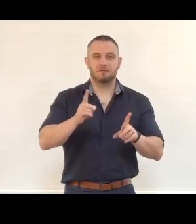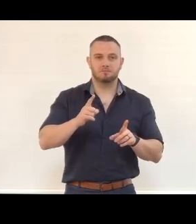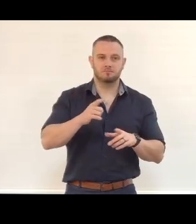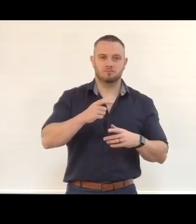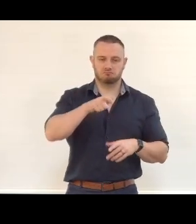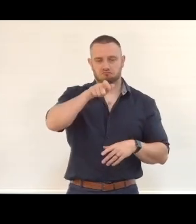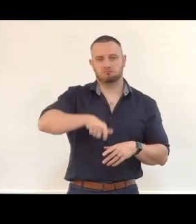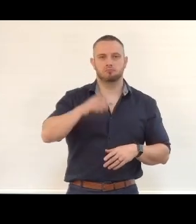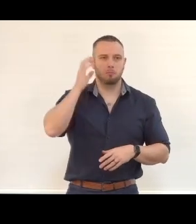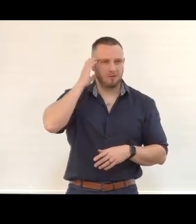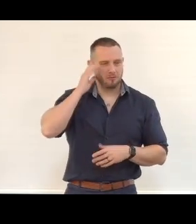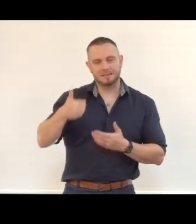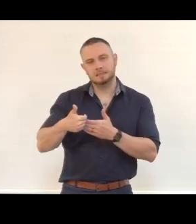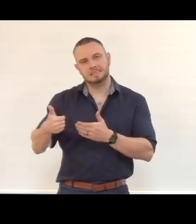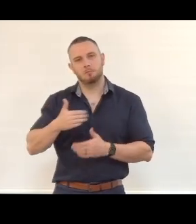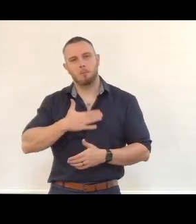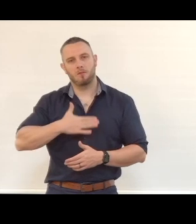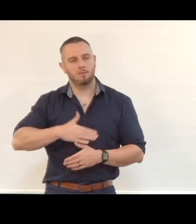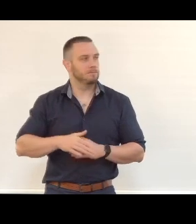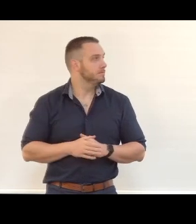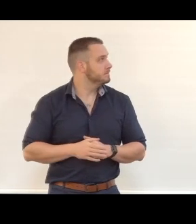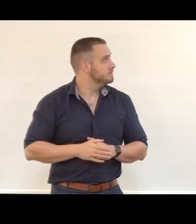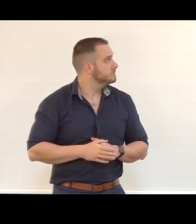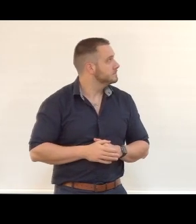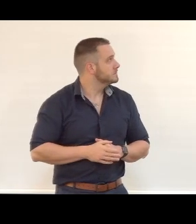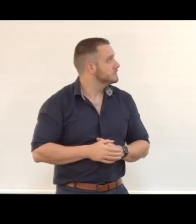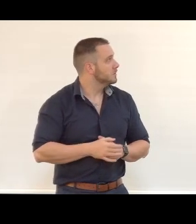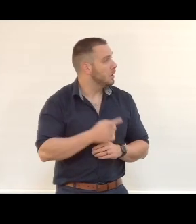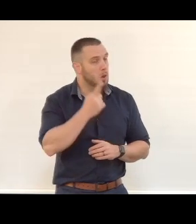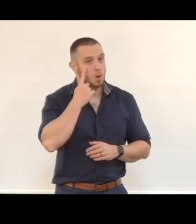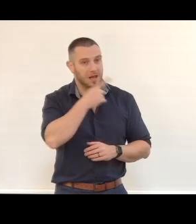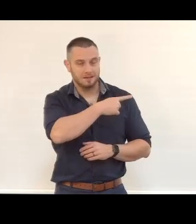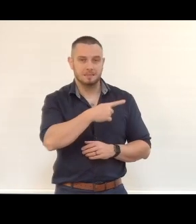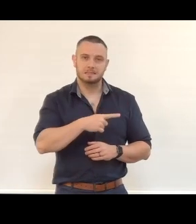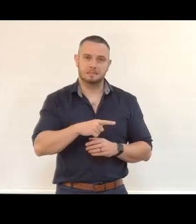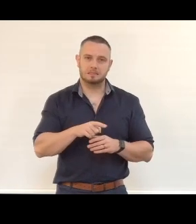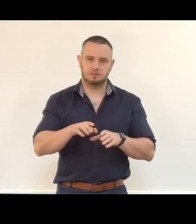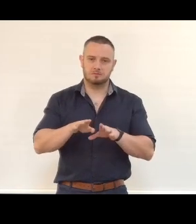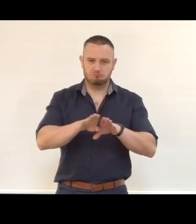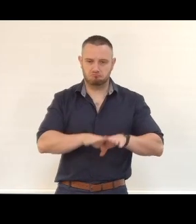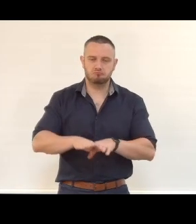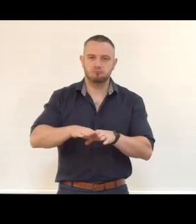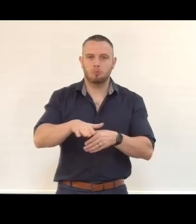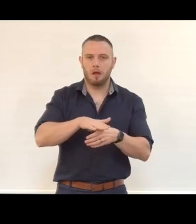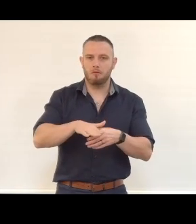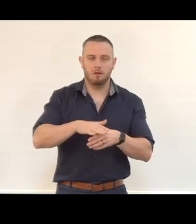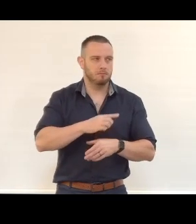and then a second bathroom. So how does that look like? This is the common area. So